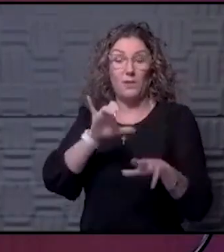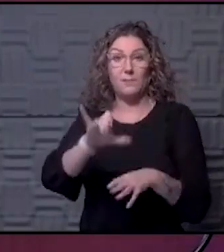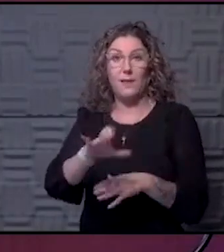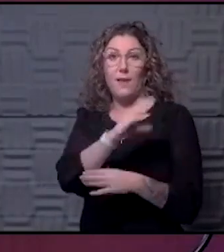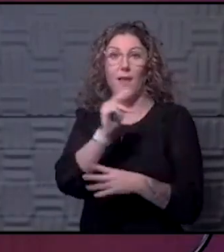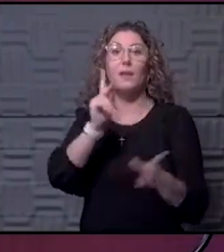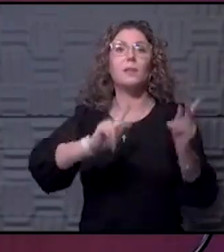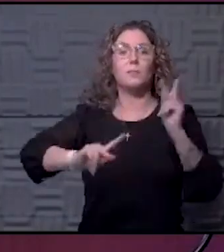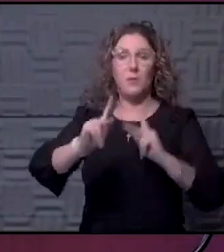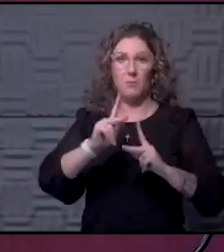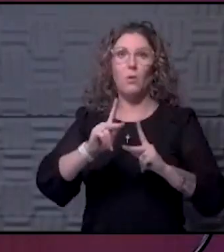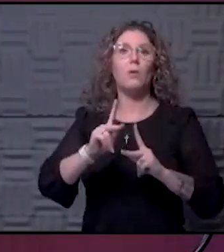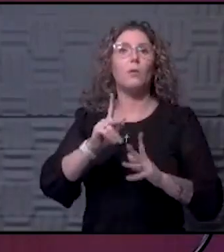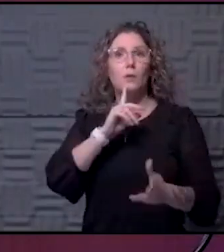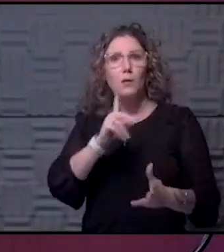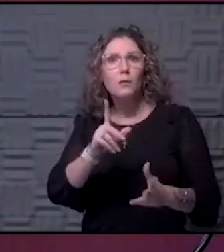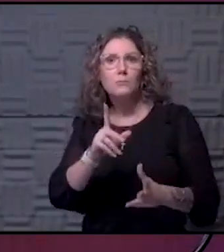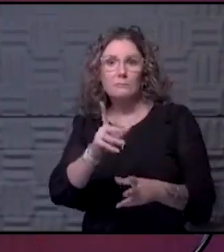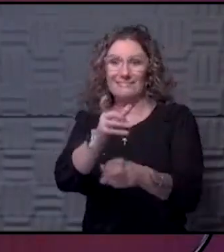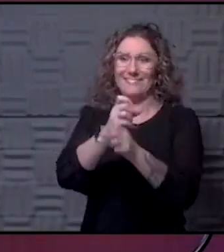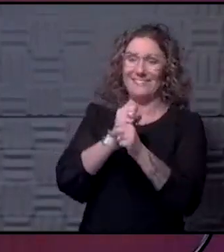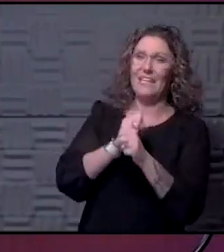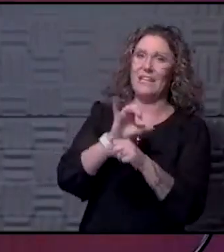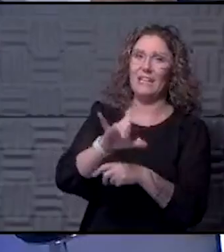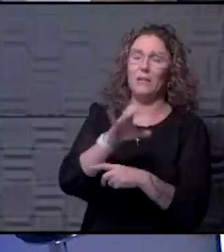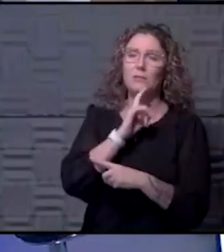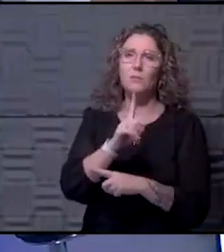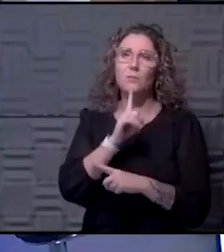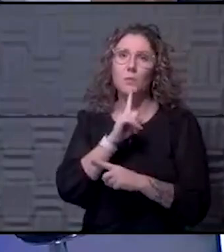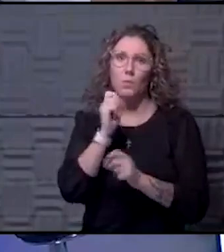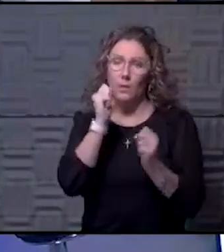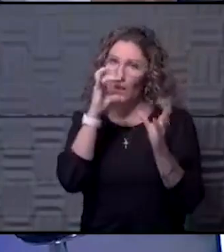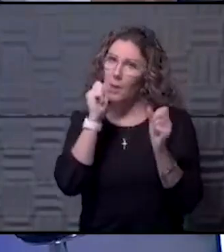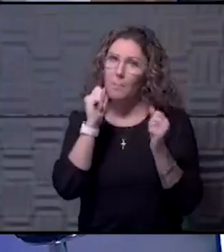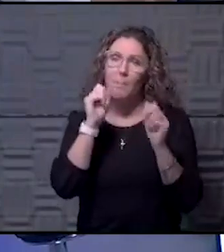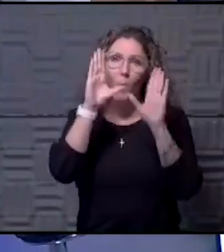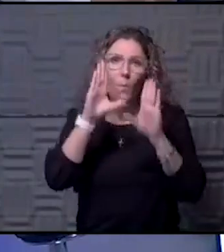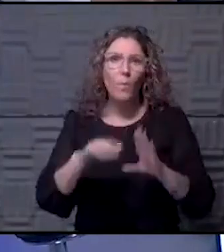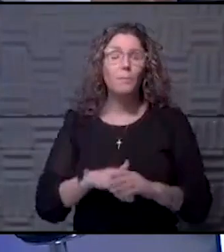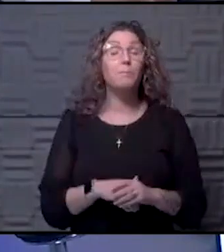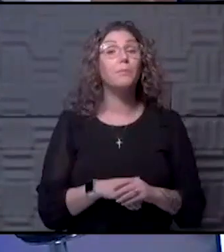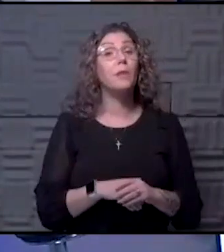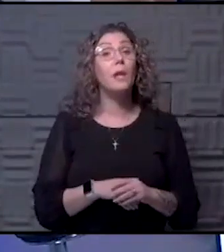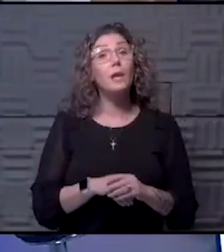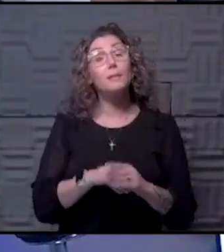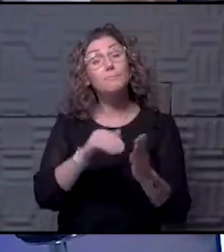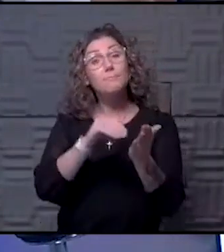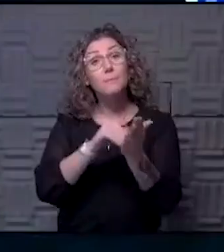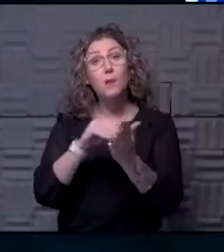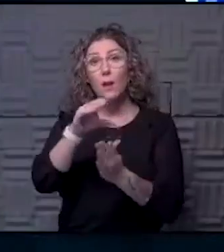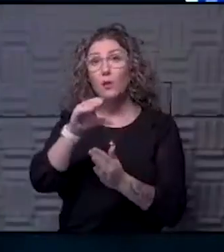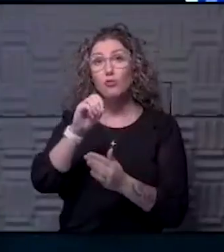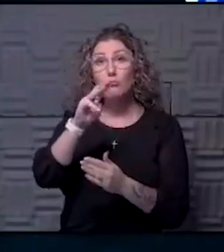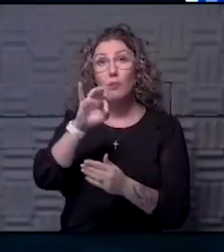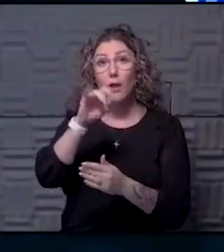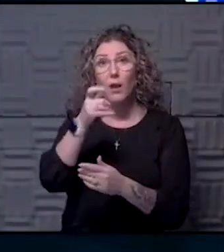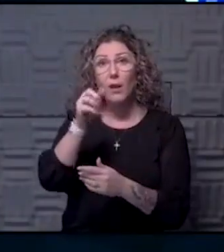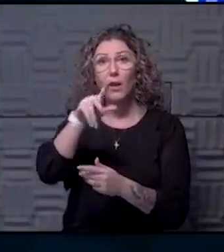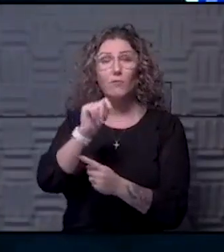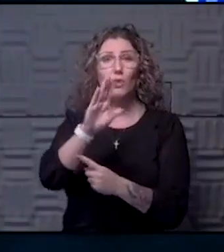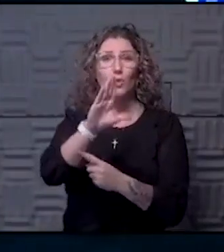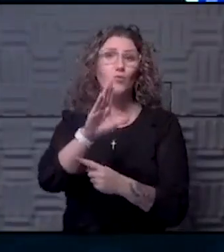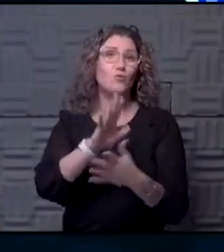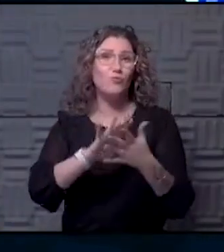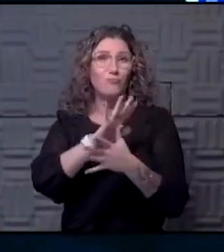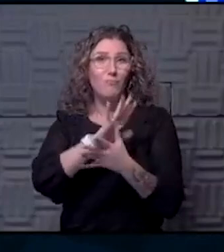stepping up and getting it, and that part I think has been really awesome. And Dr. Comfort, I am sure in your primary care practice,